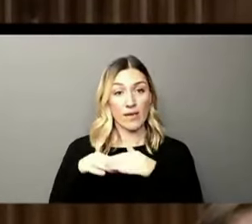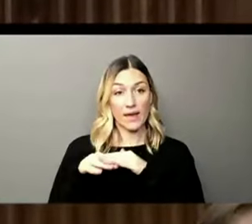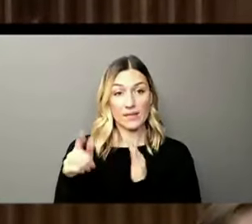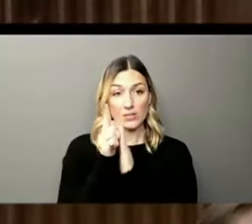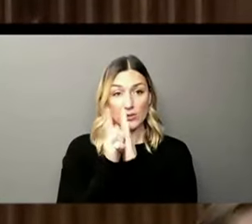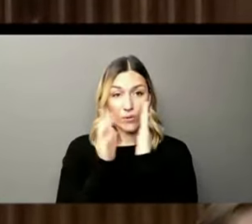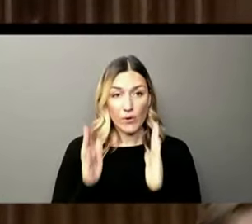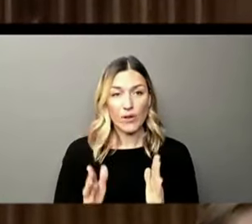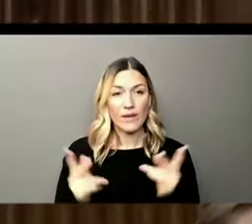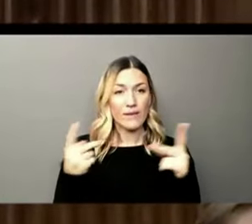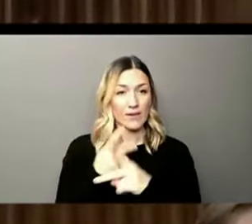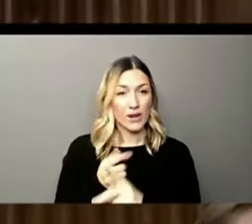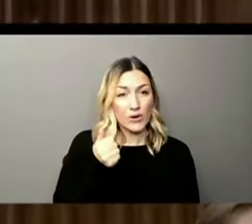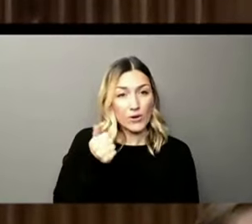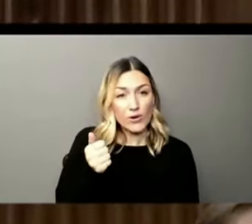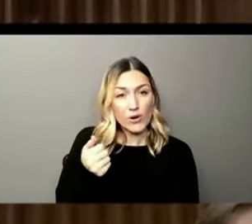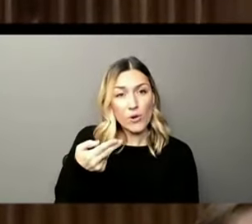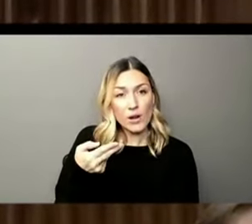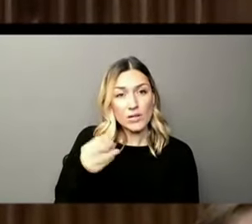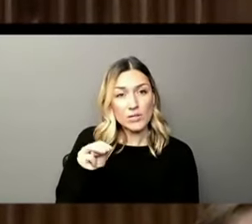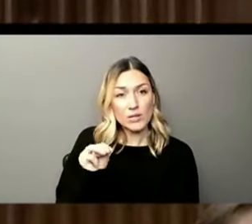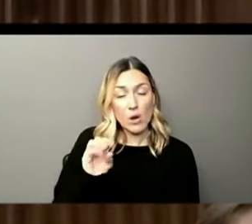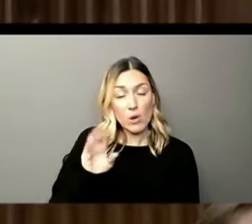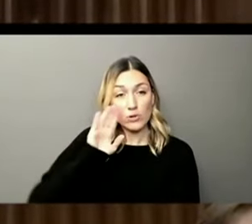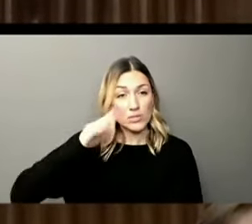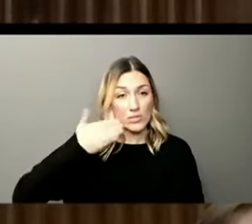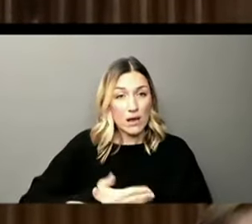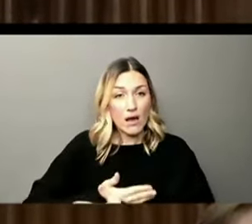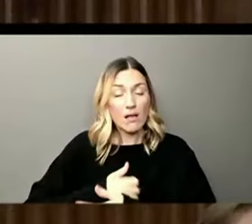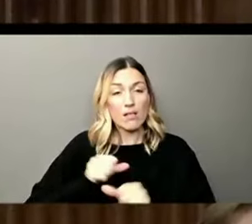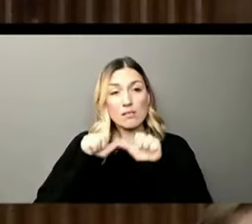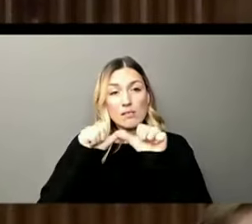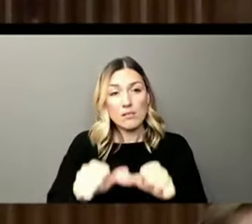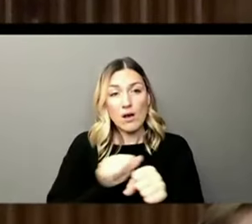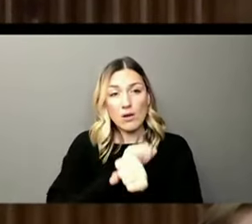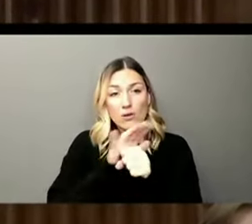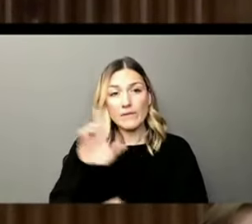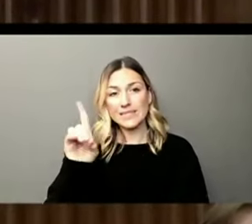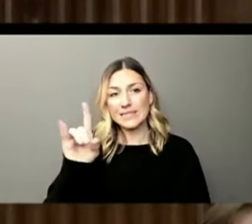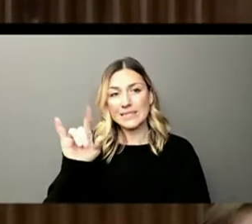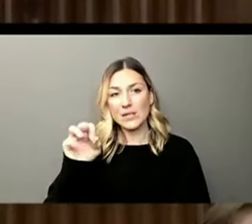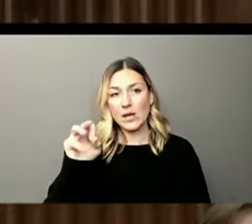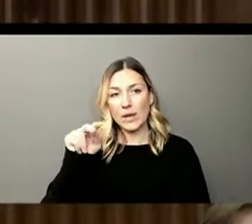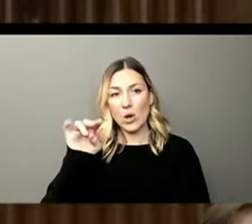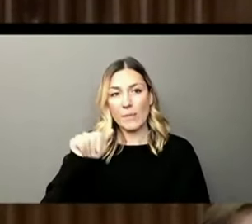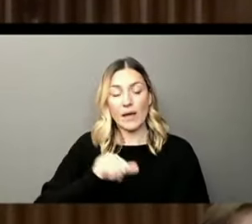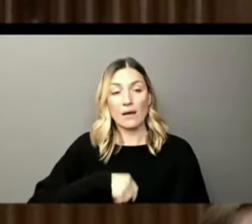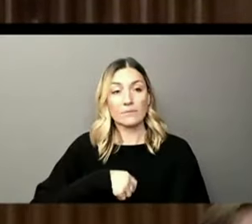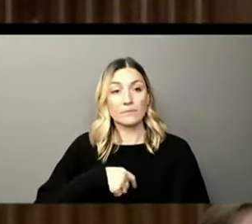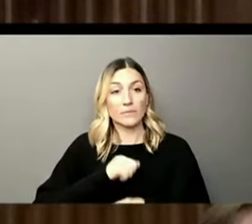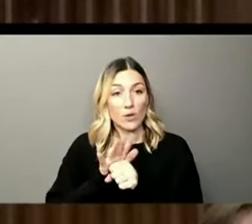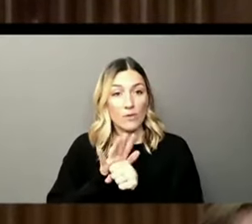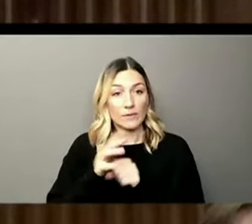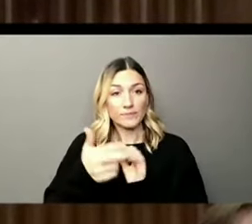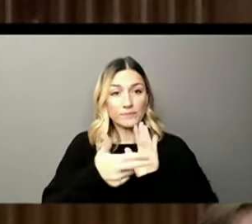her own HMO to get her son a long COVID dysautonomia diagnosis after 2 years of constant